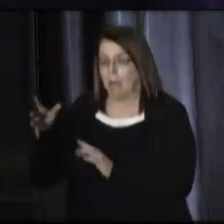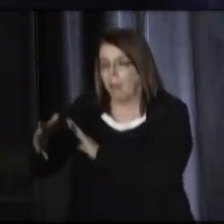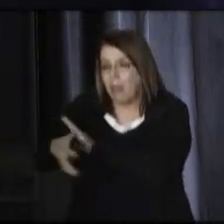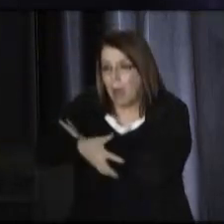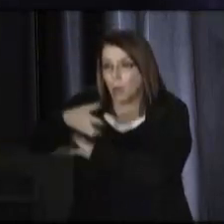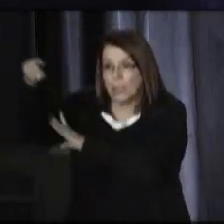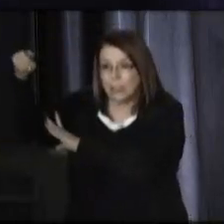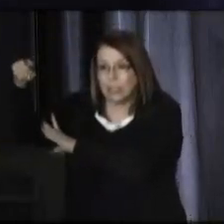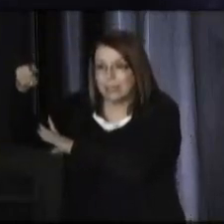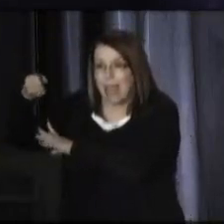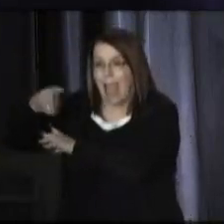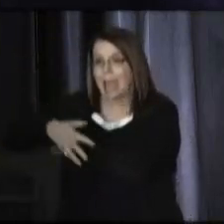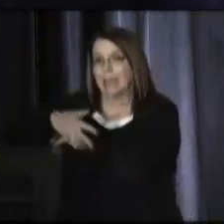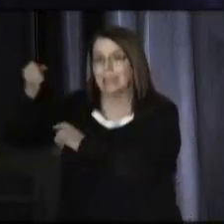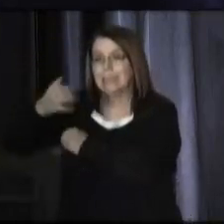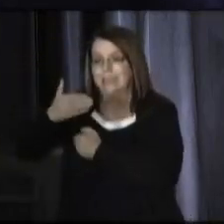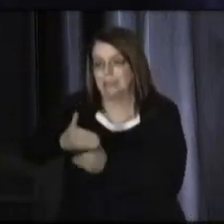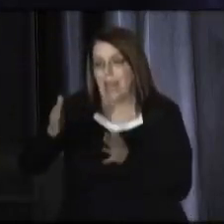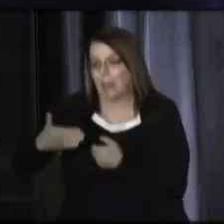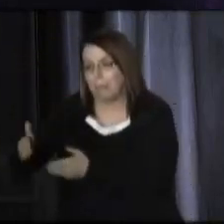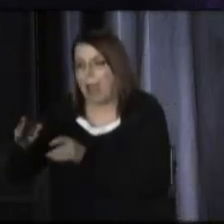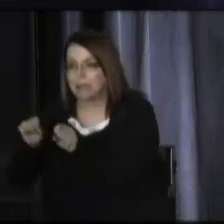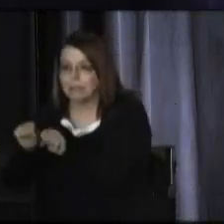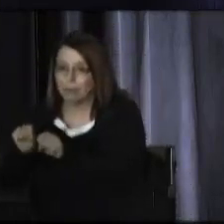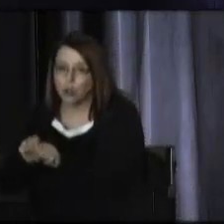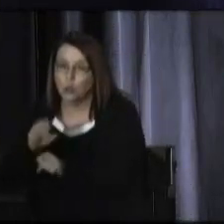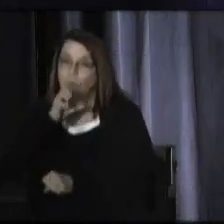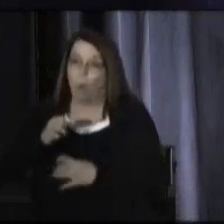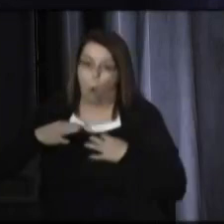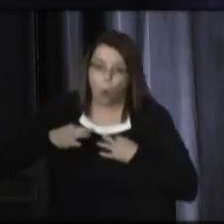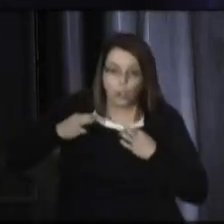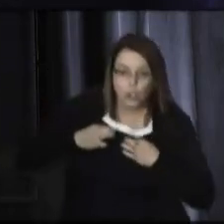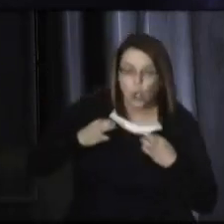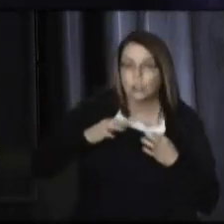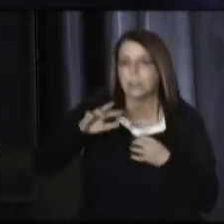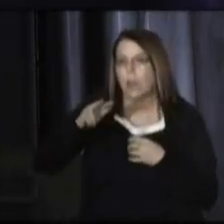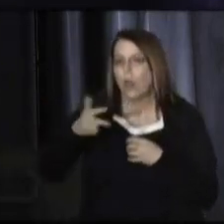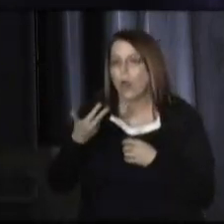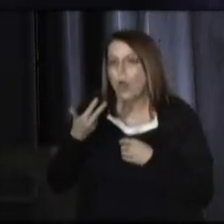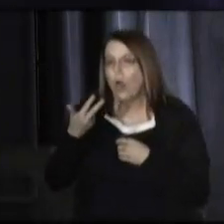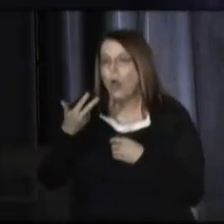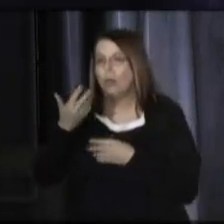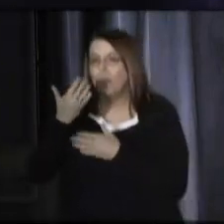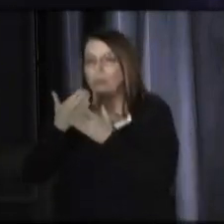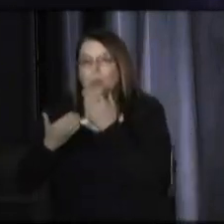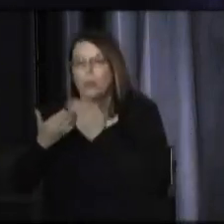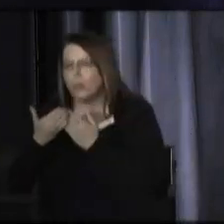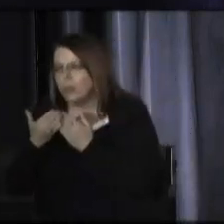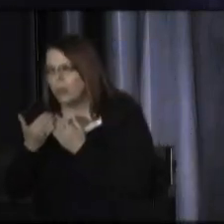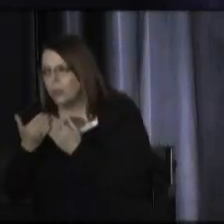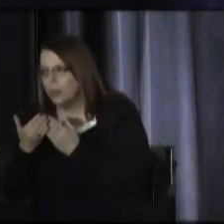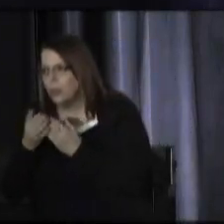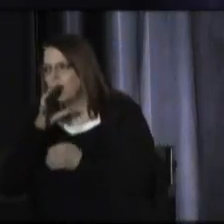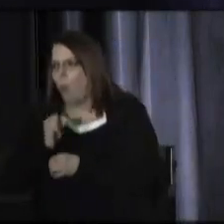rituals, formal and spontaneous. It meant that I was gathered with